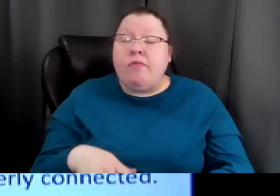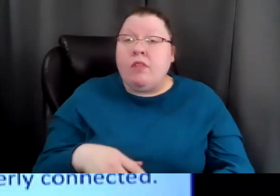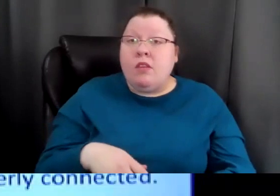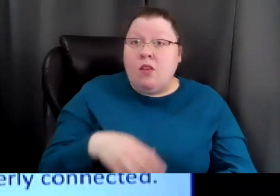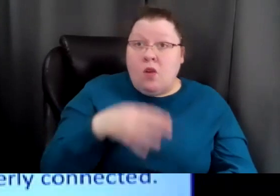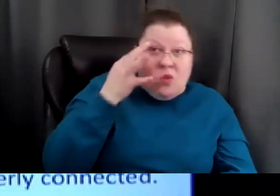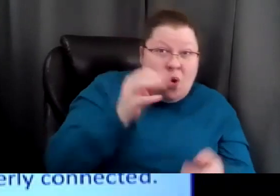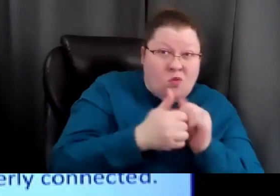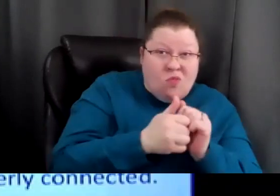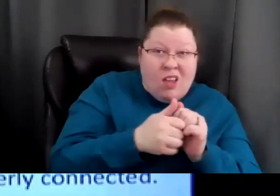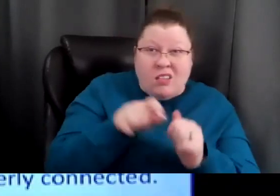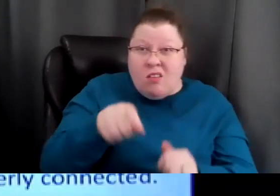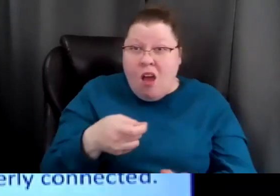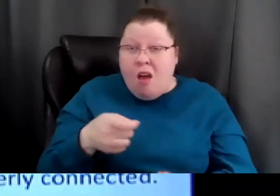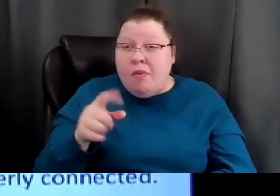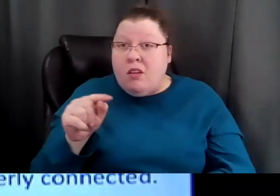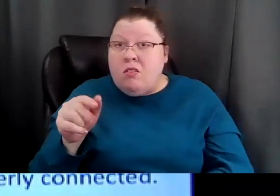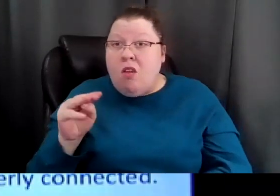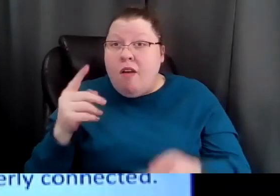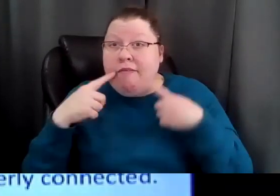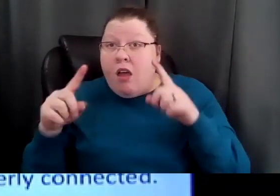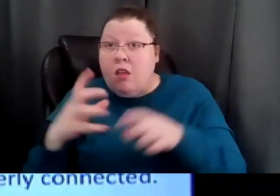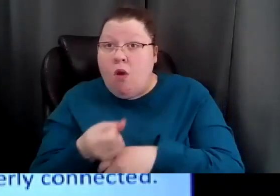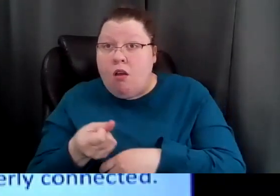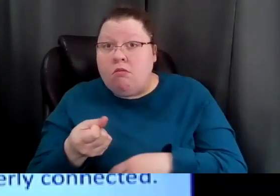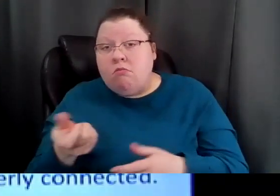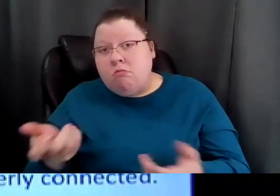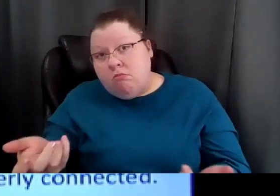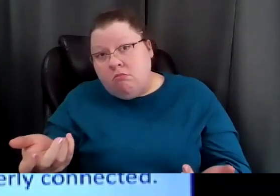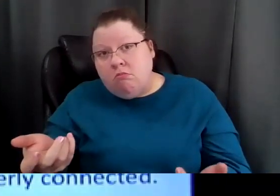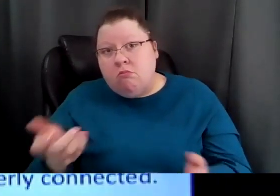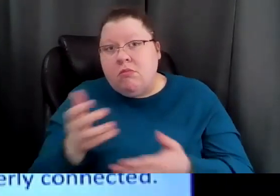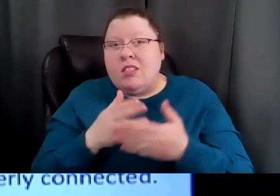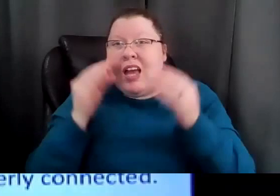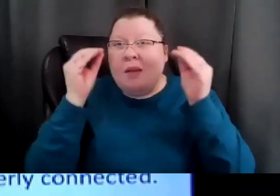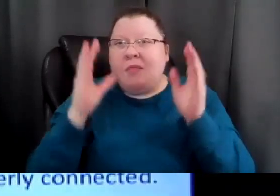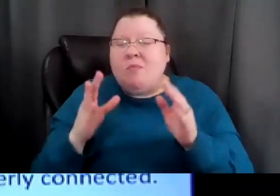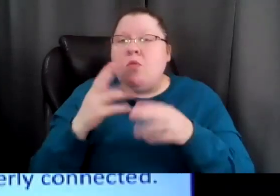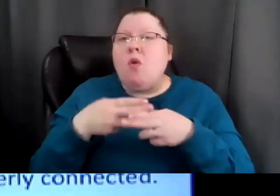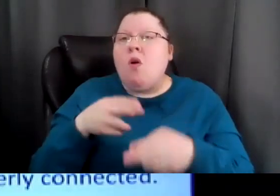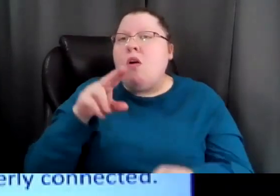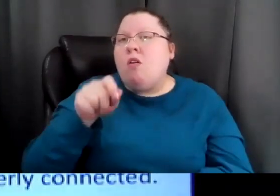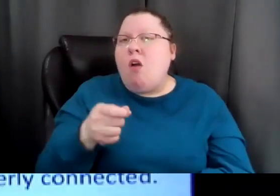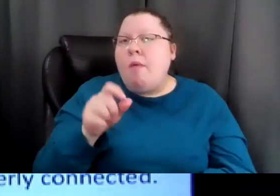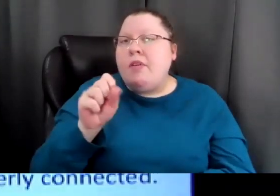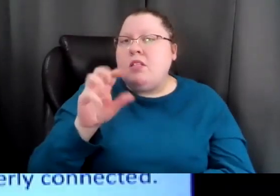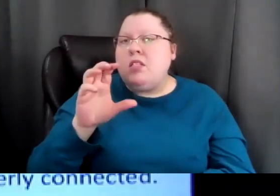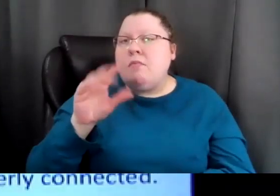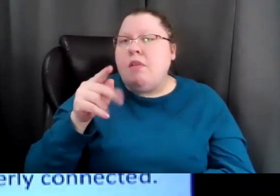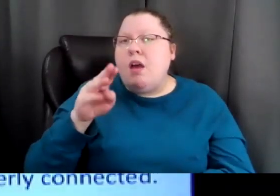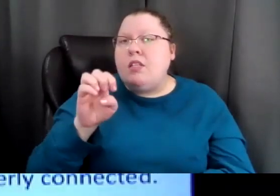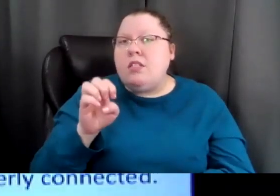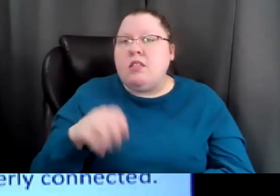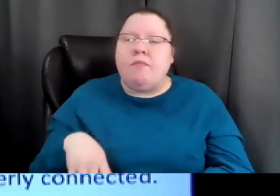a close race, comma, Tom finally won. Some teachers will call that a comma spy. Same problem, though. We have